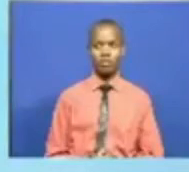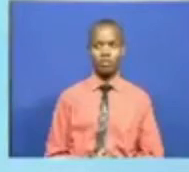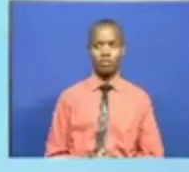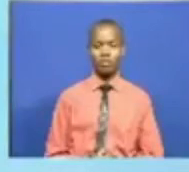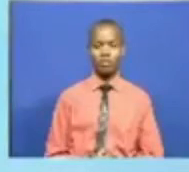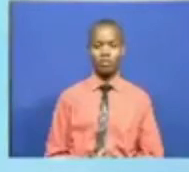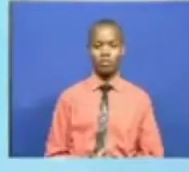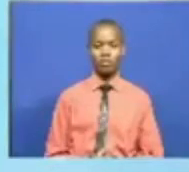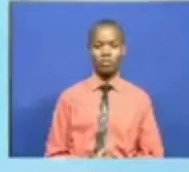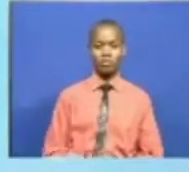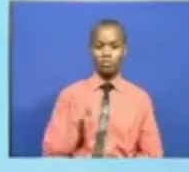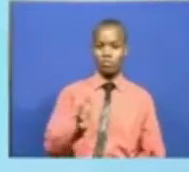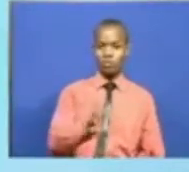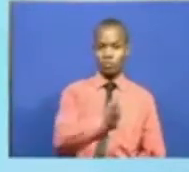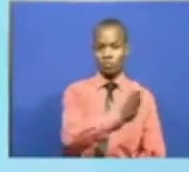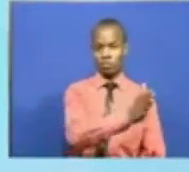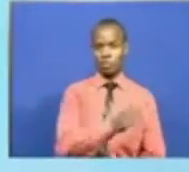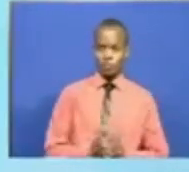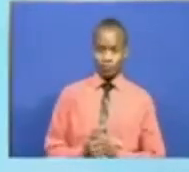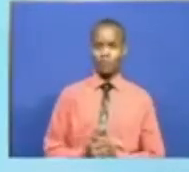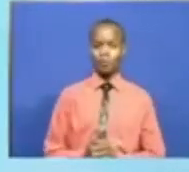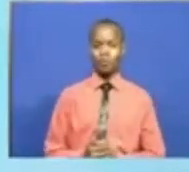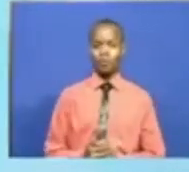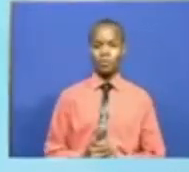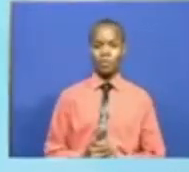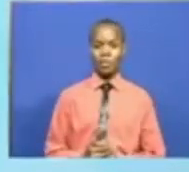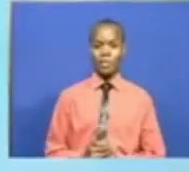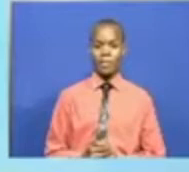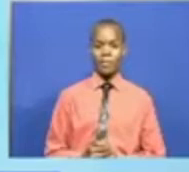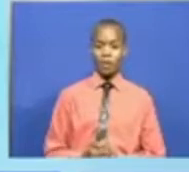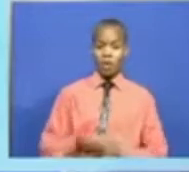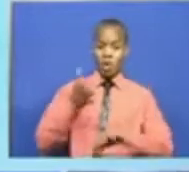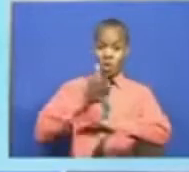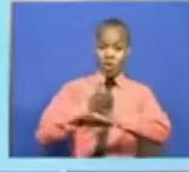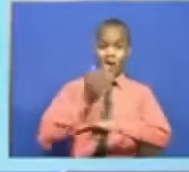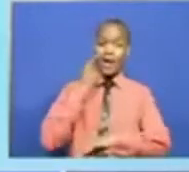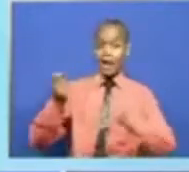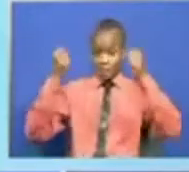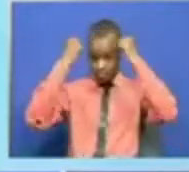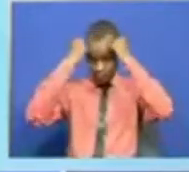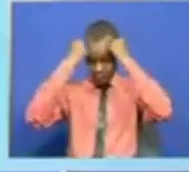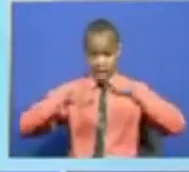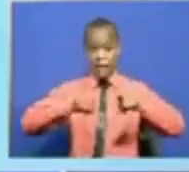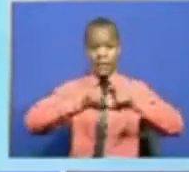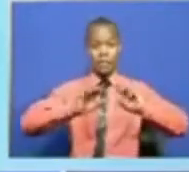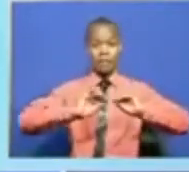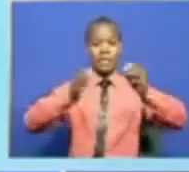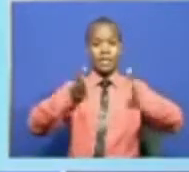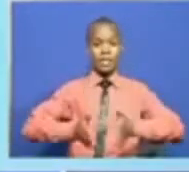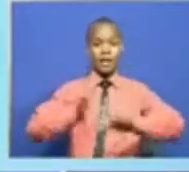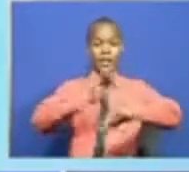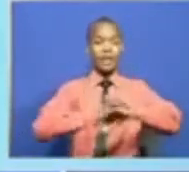Well, still on emerging issues courtesy of COVID-19, over 100 learners and teachers in Siaya County have contracted the